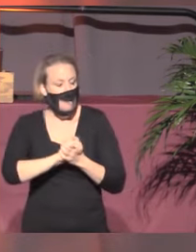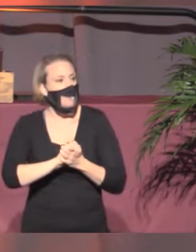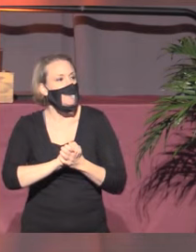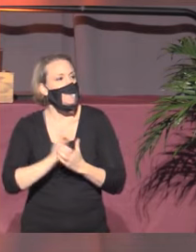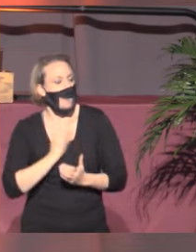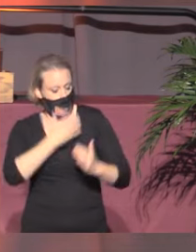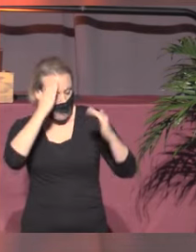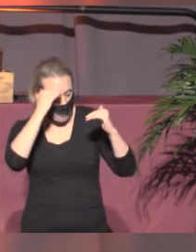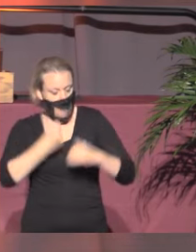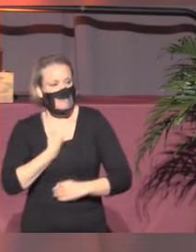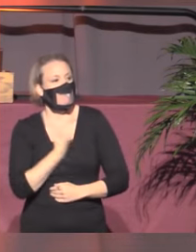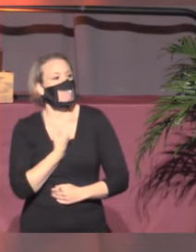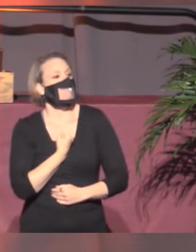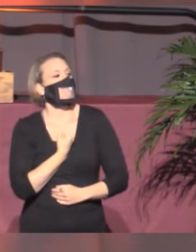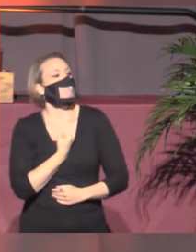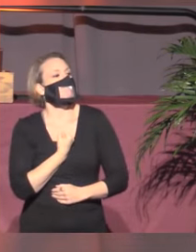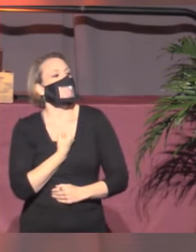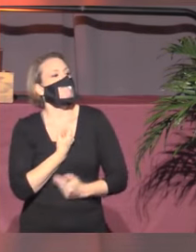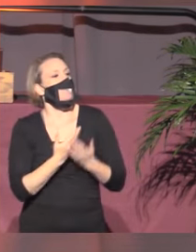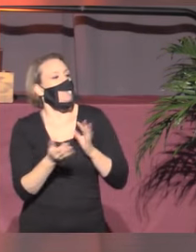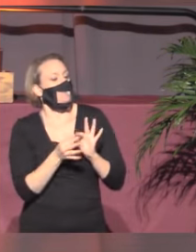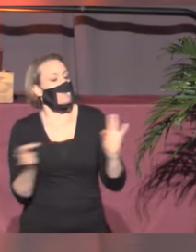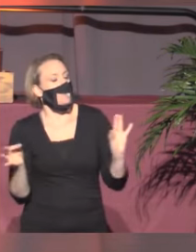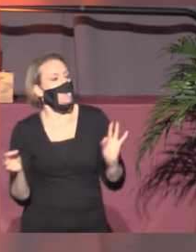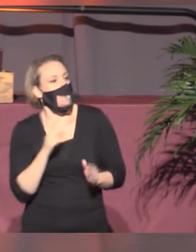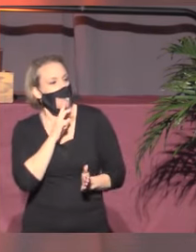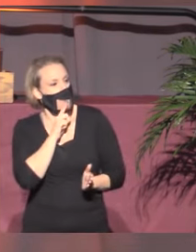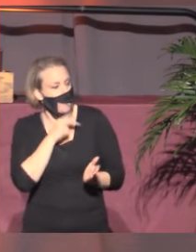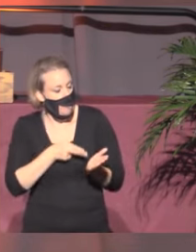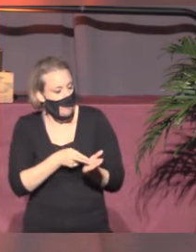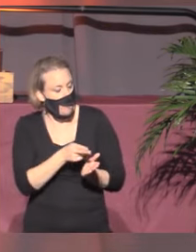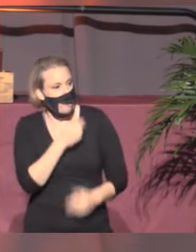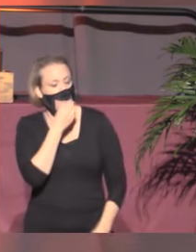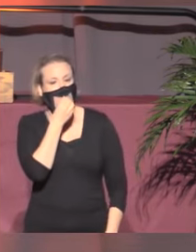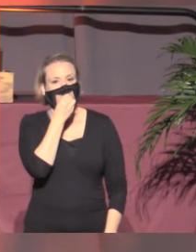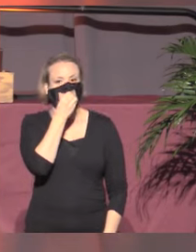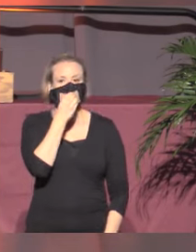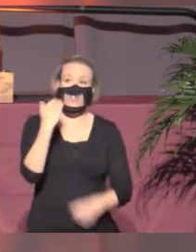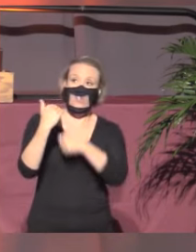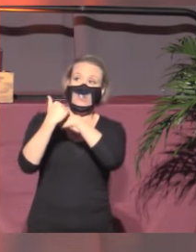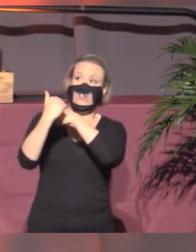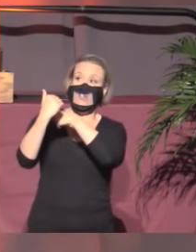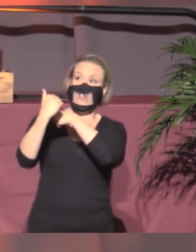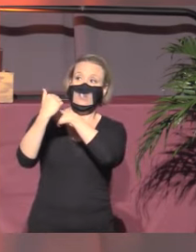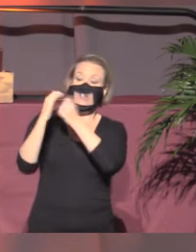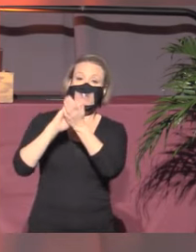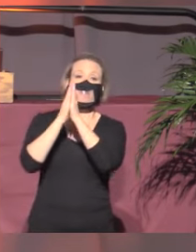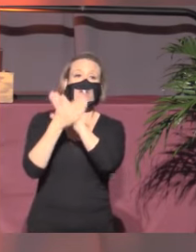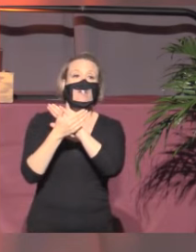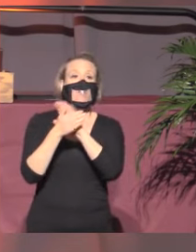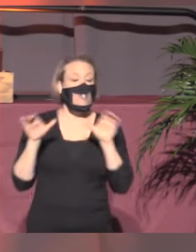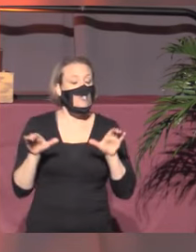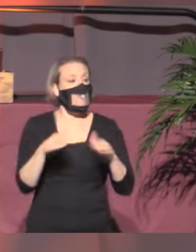hopes, and words of truth. We will hear the call to do and be the good for all